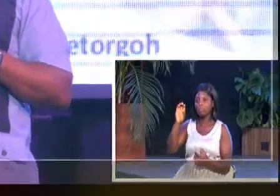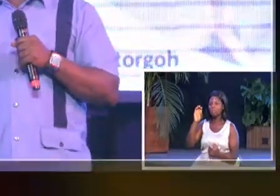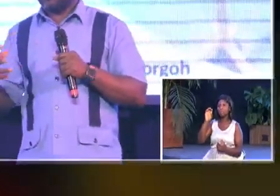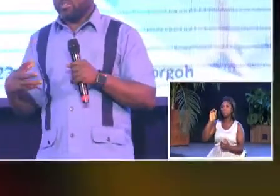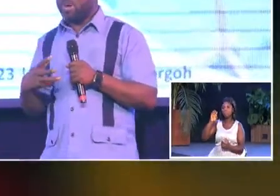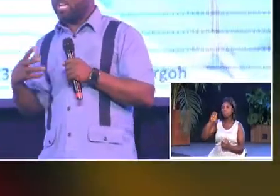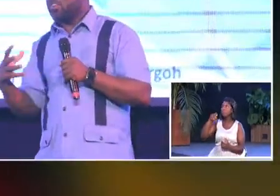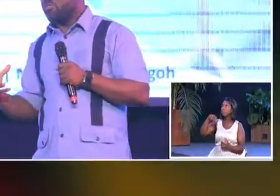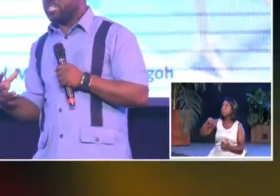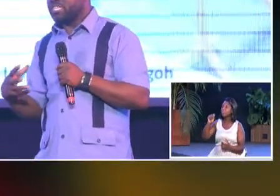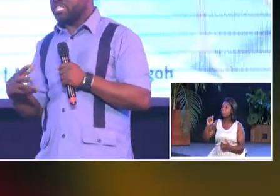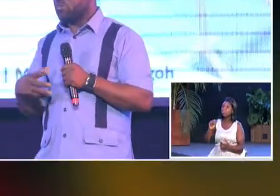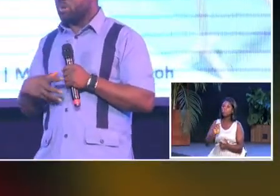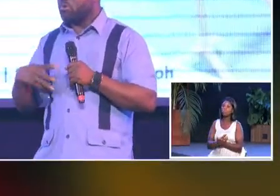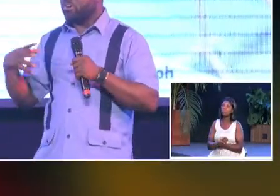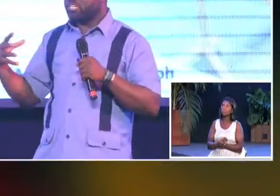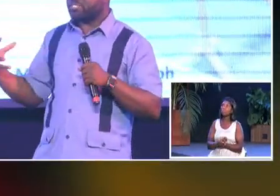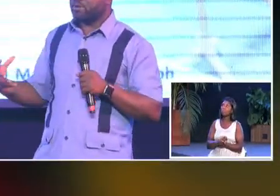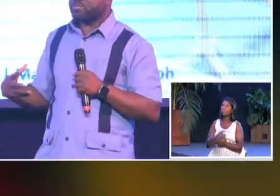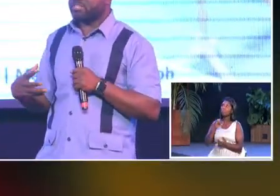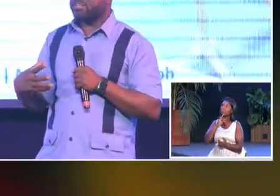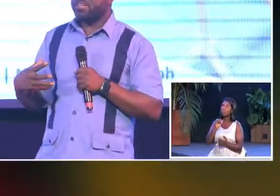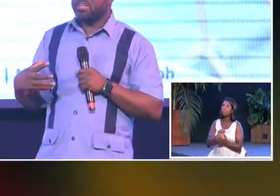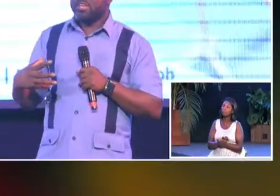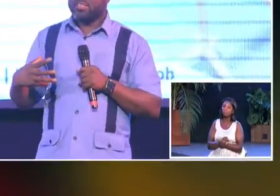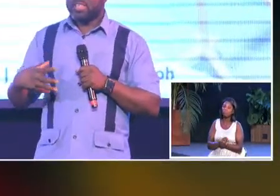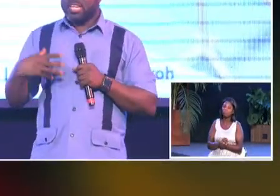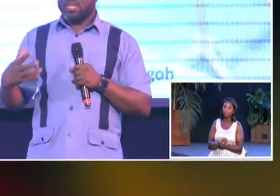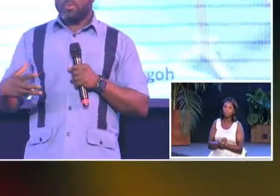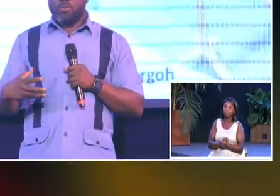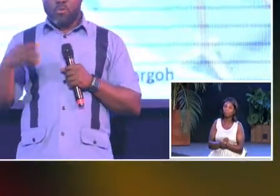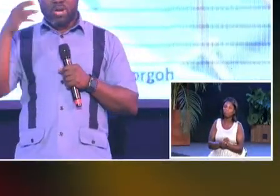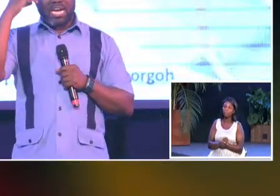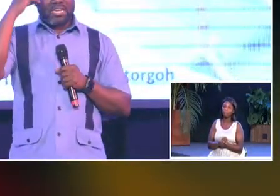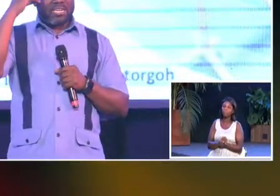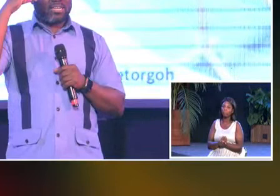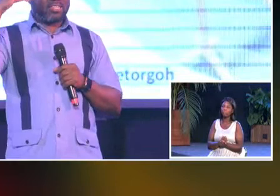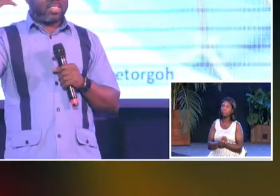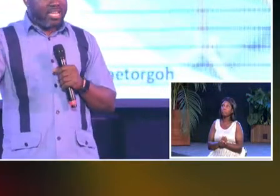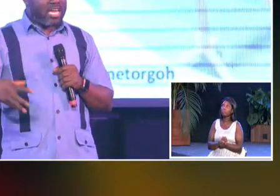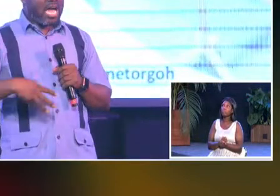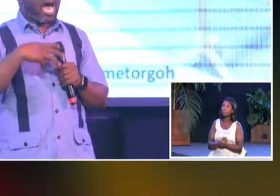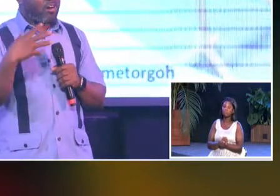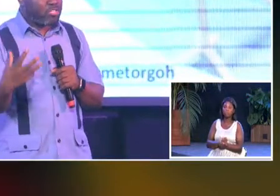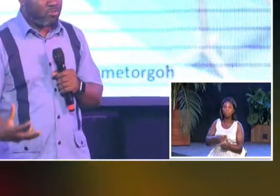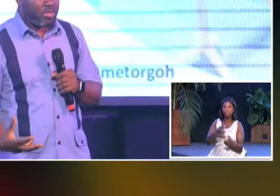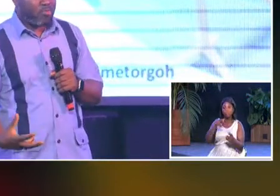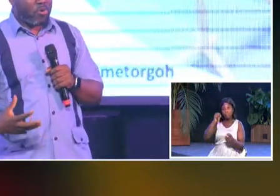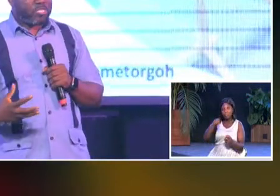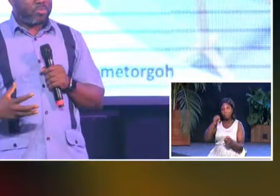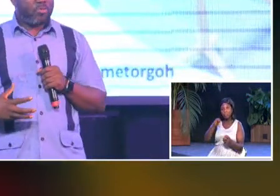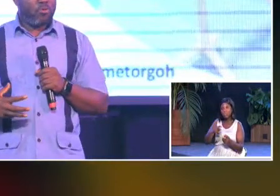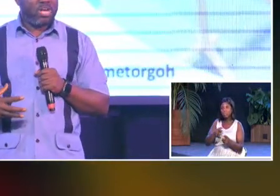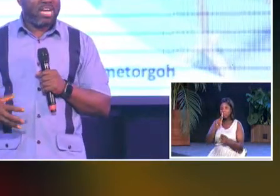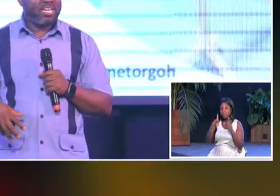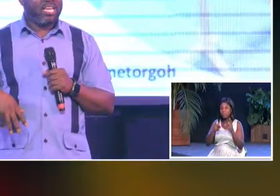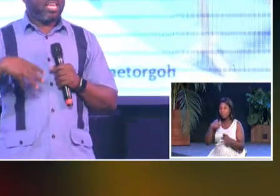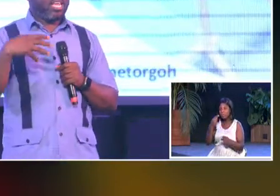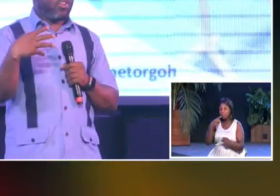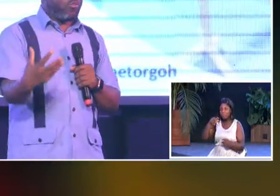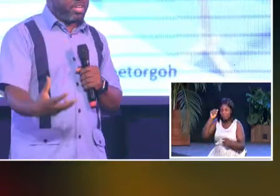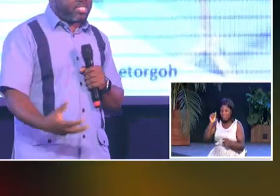space, which is driven by innovation and what we call disruption, they need people who can think out of the box, people who